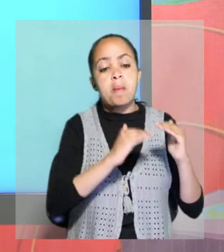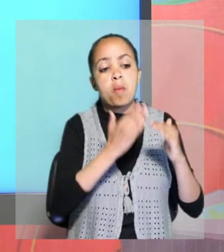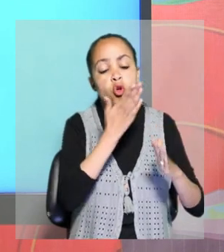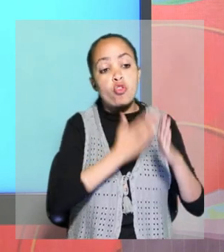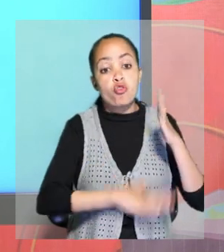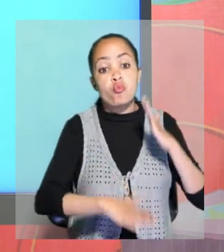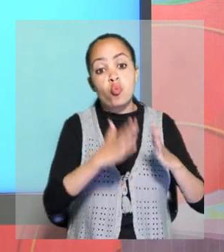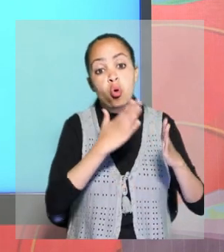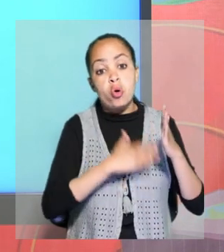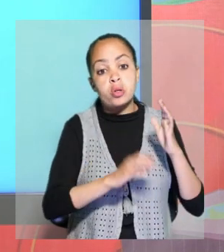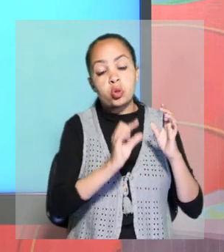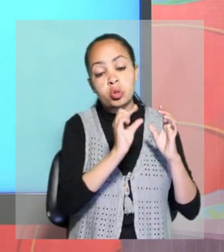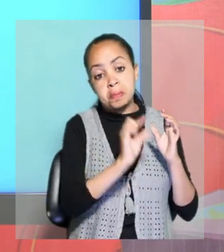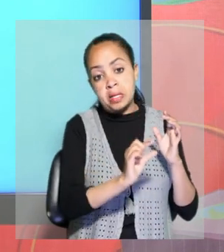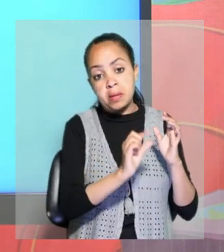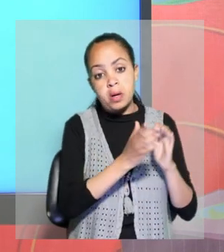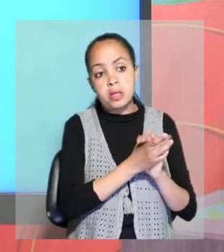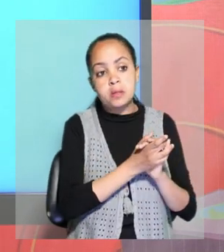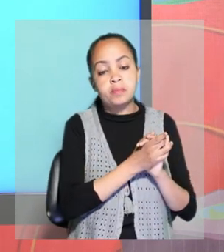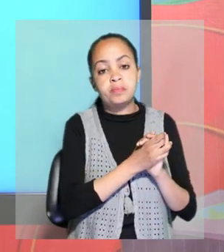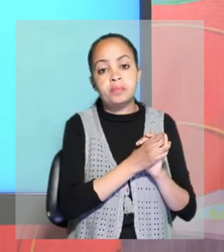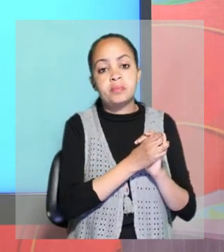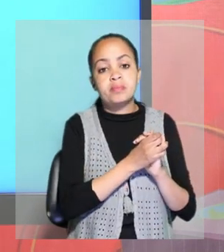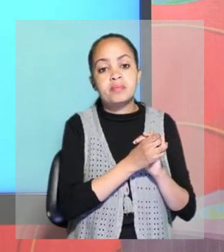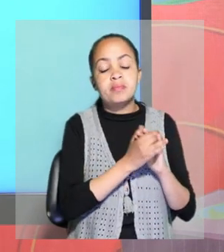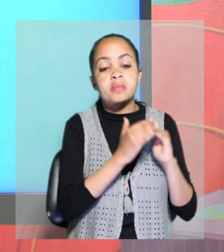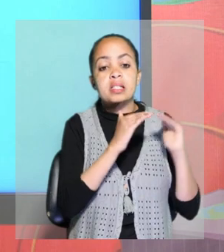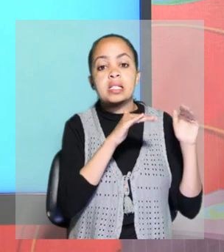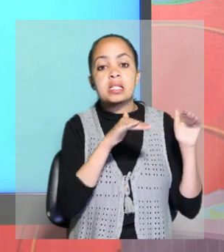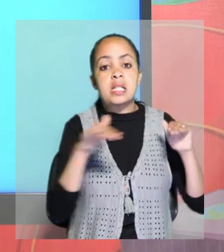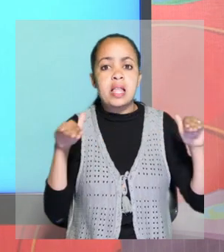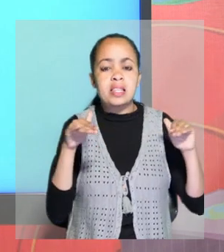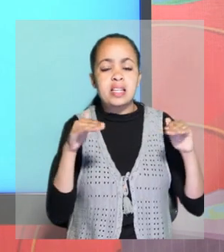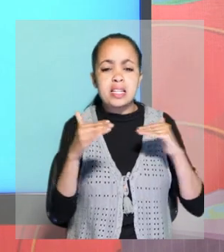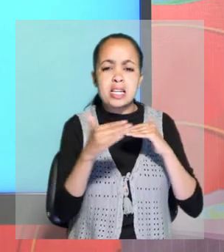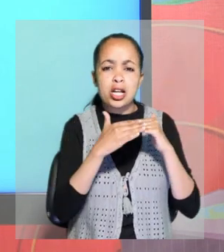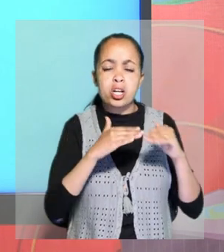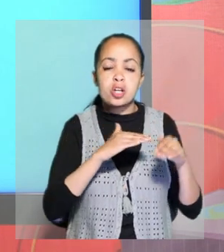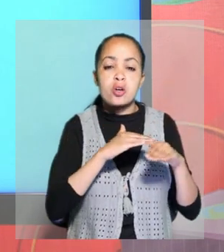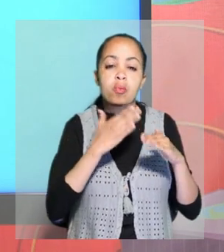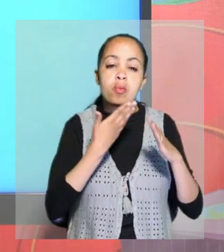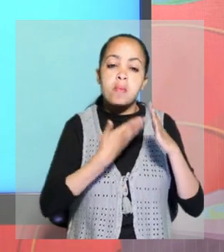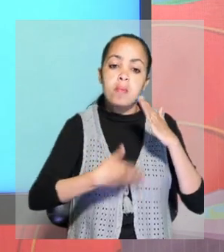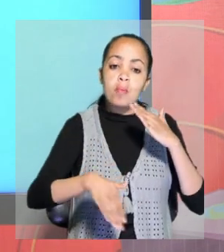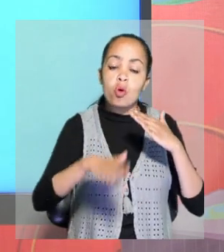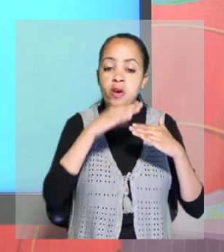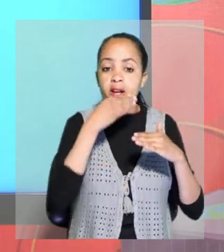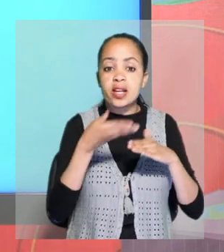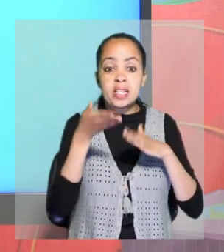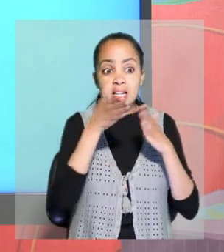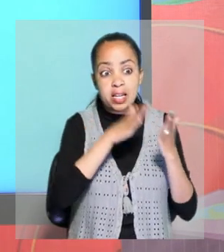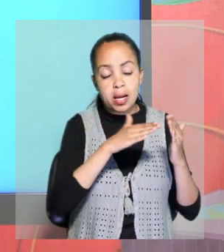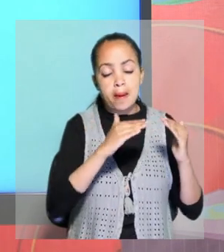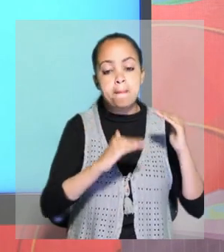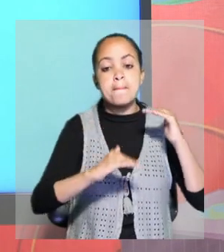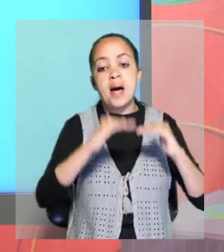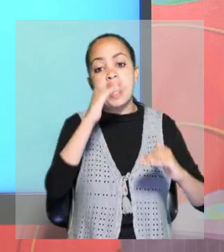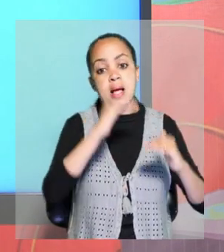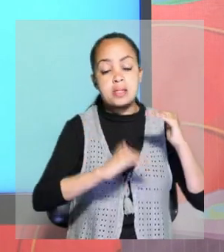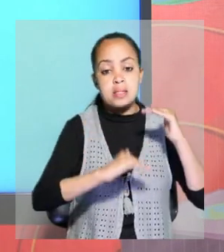is going to minimized here. Static. Nearly amount born and amount die get balanced